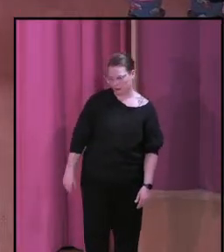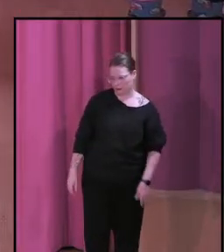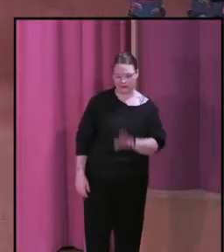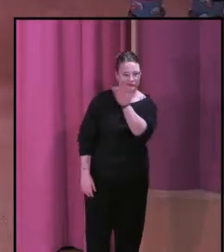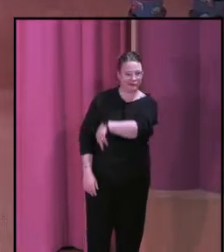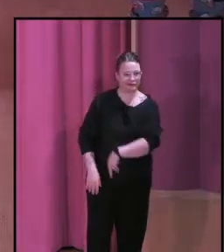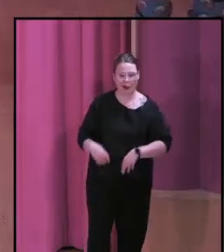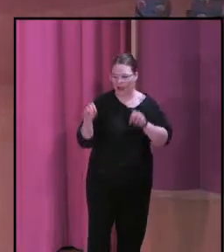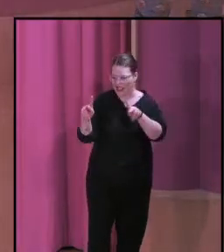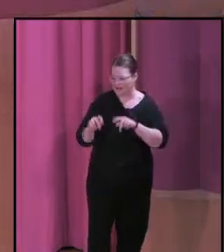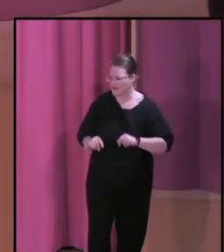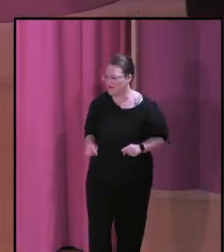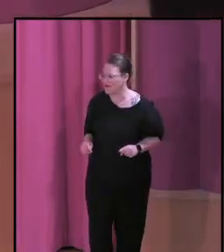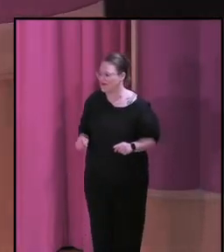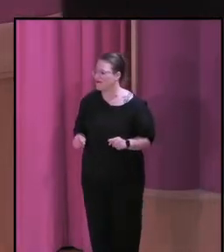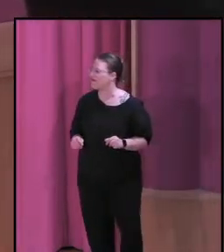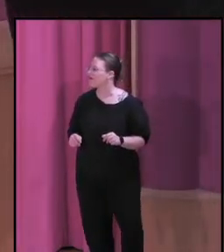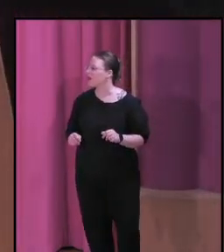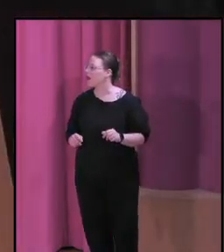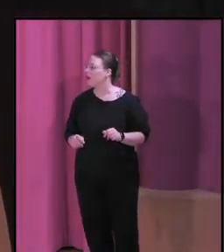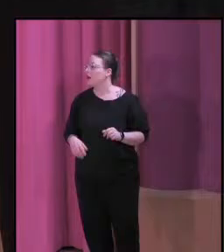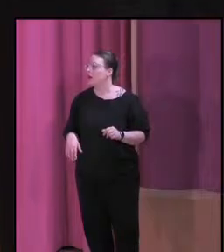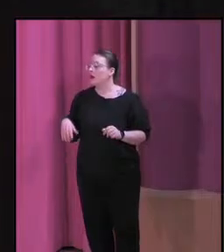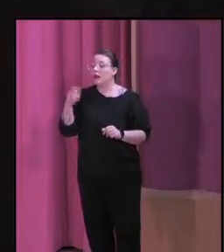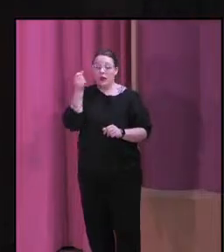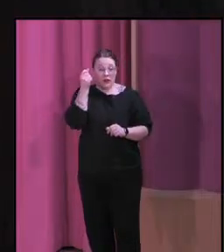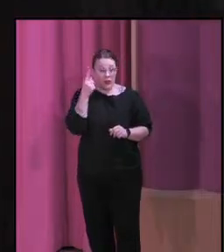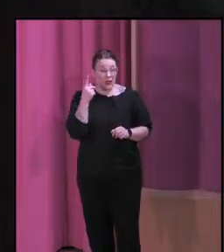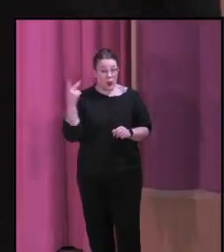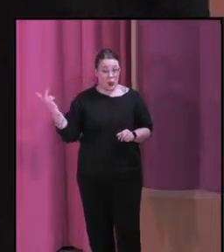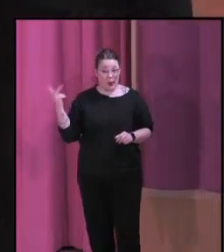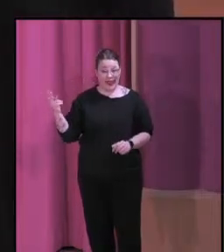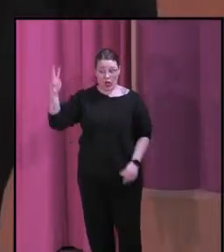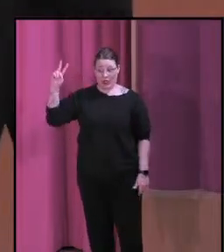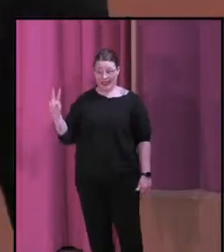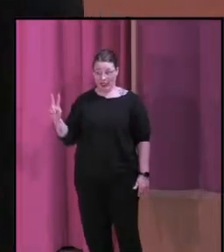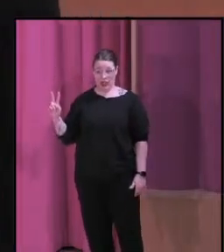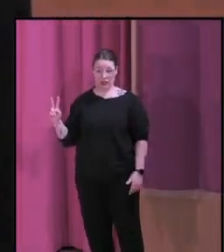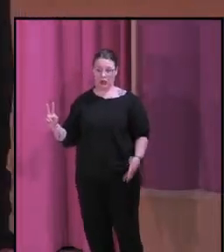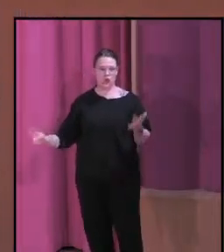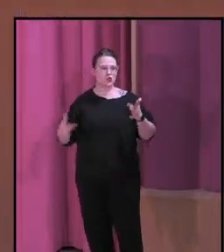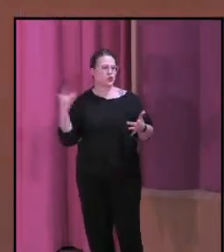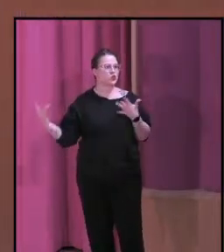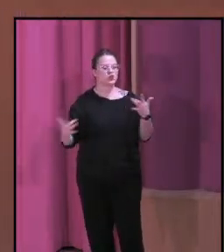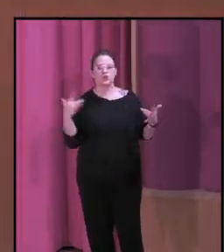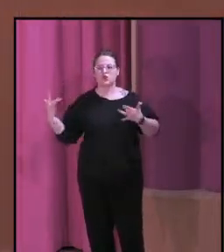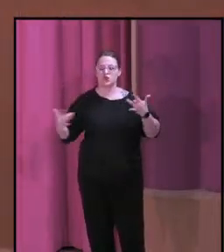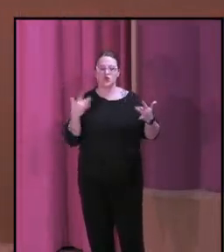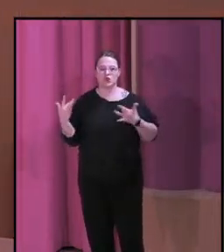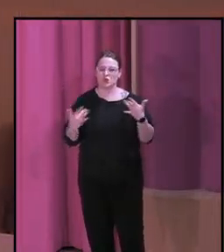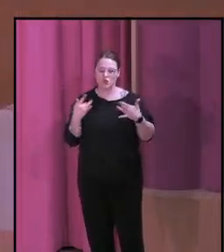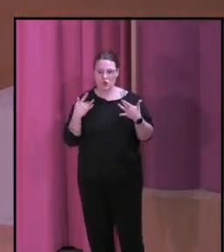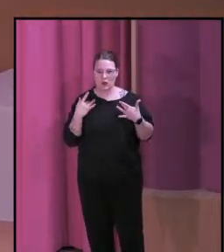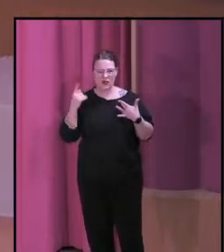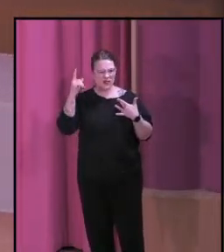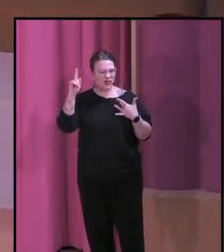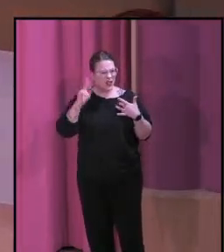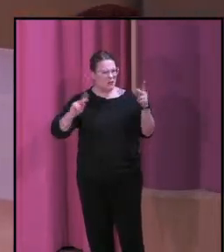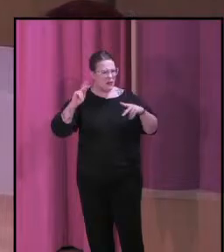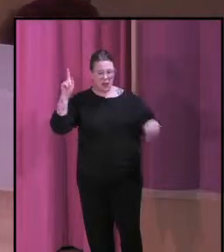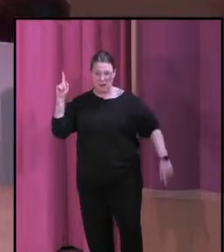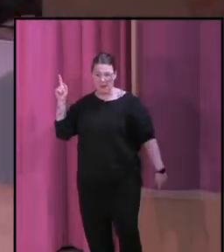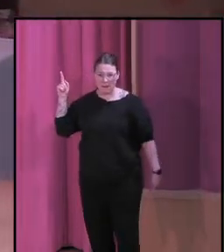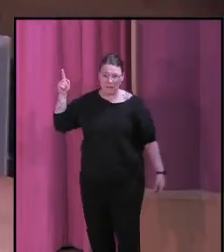So there's one thing that's kind of between us, is we're up here and we know how exciting all this is, but the people way in back may not